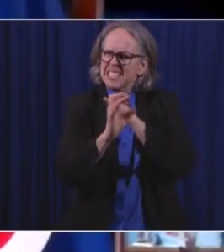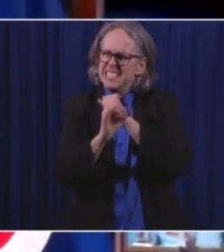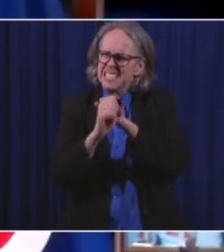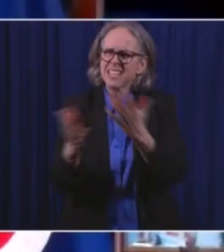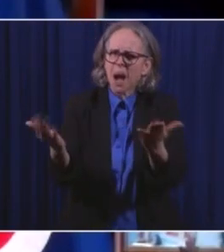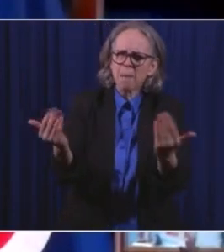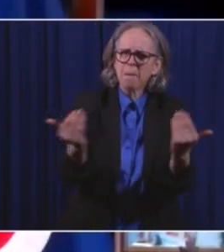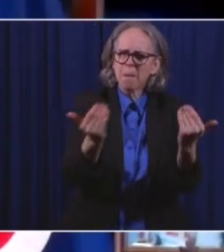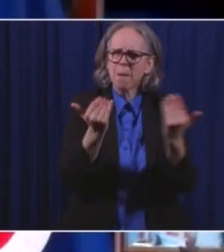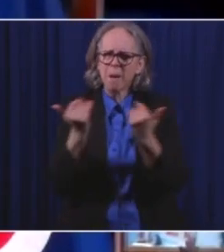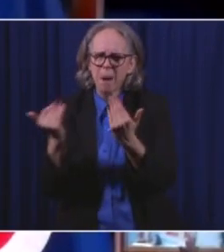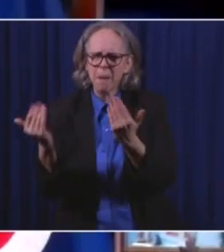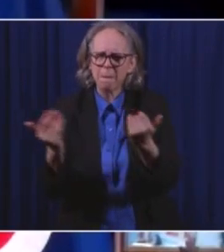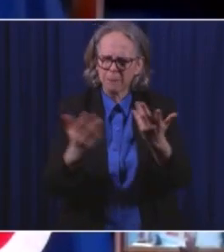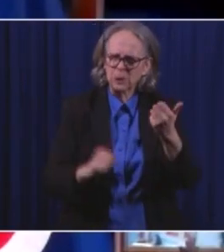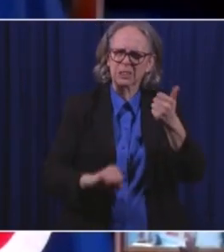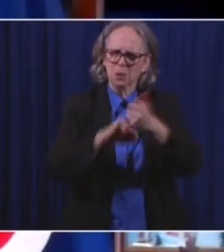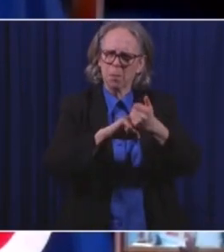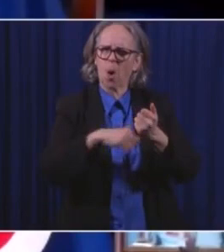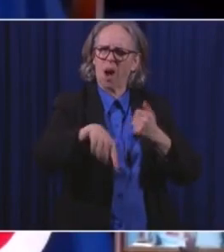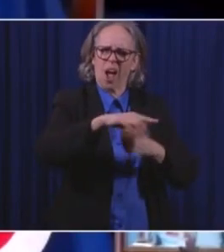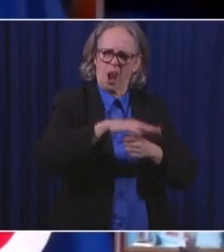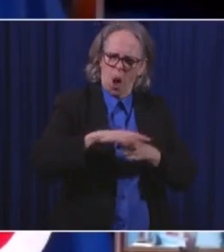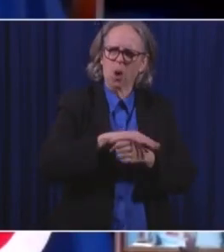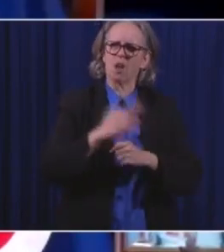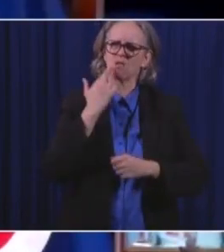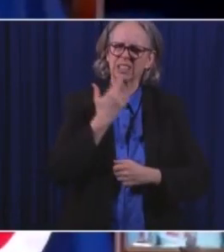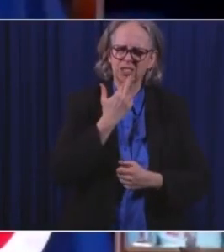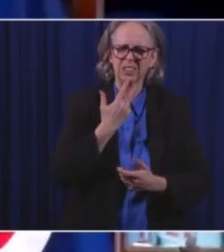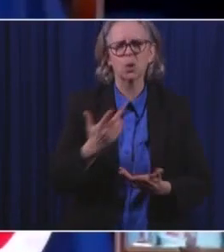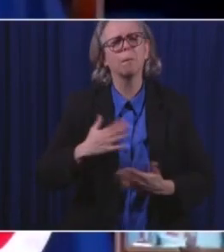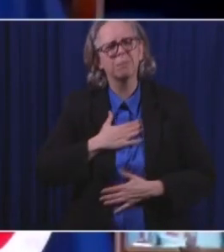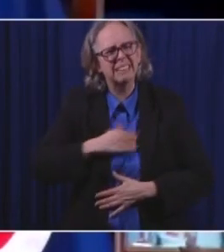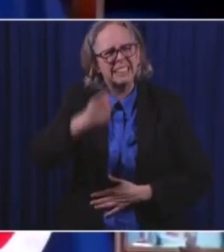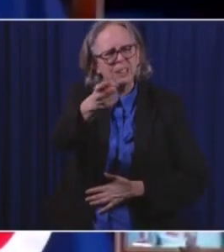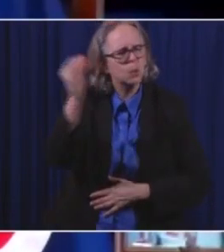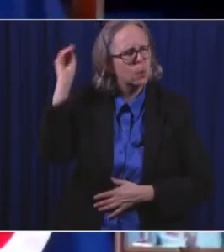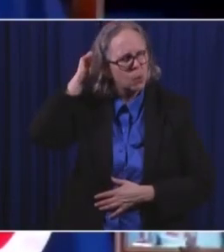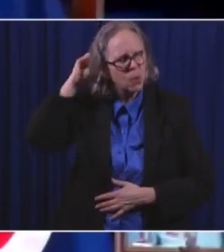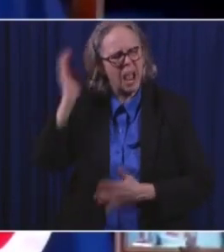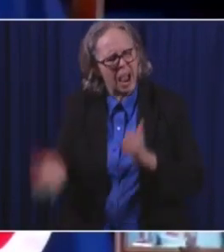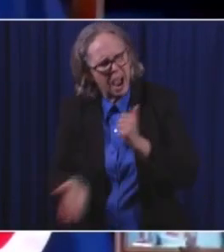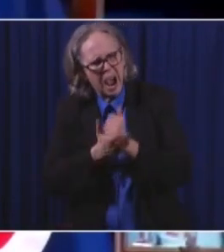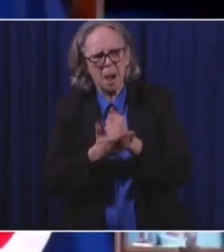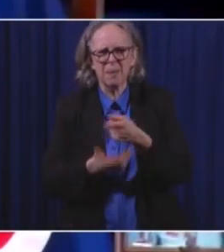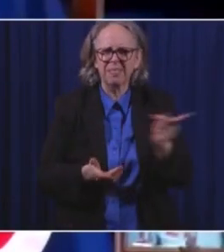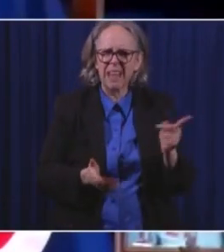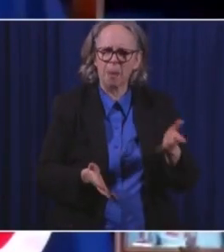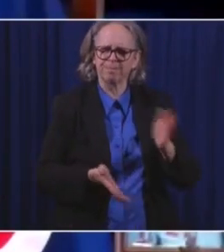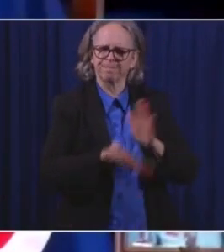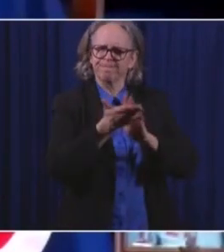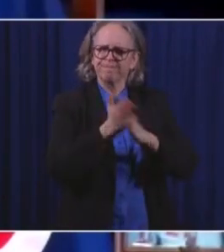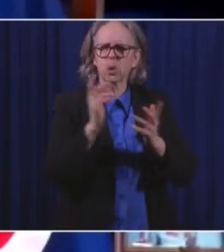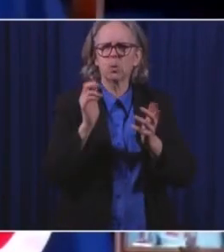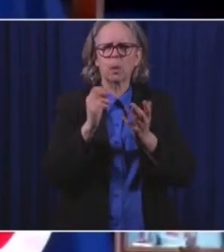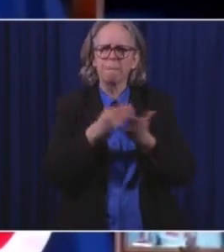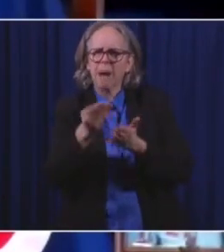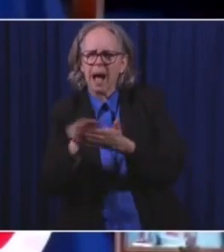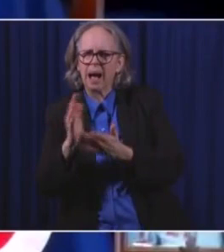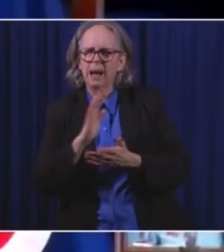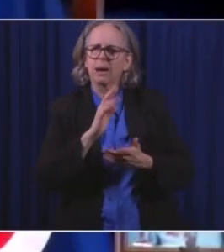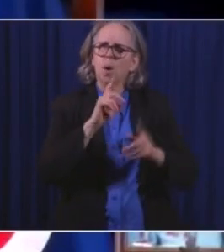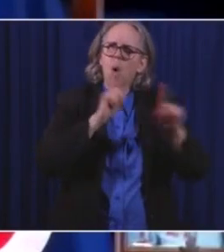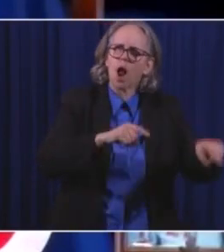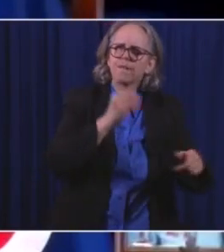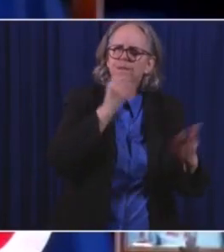And these are just some things to think about as we head into the holiday season when we're at home, that we can order out